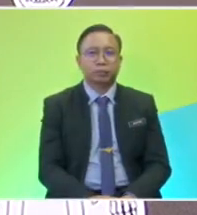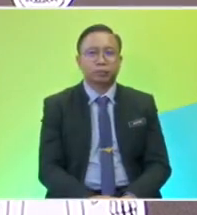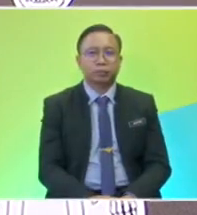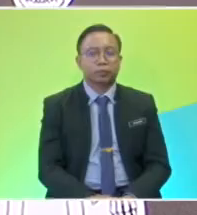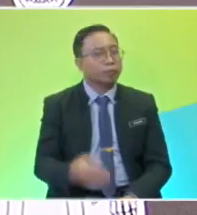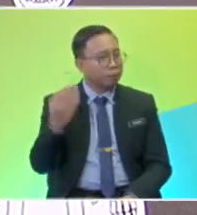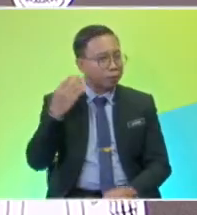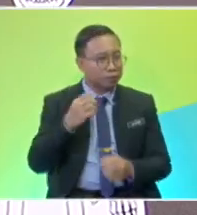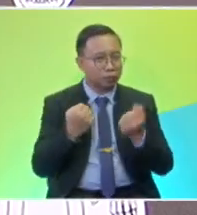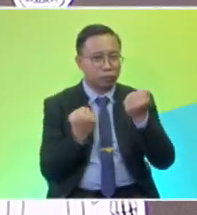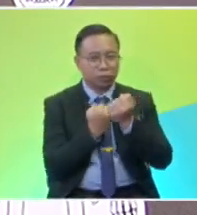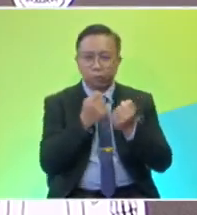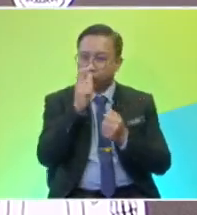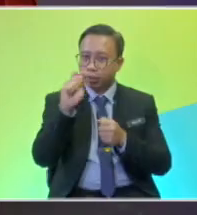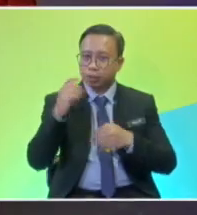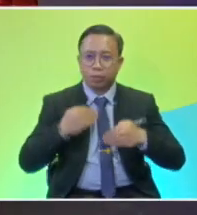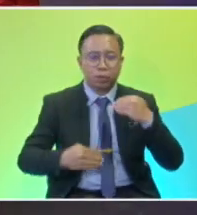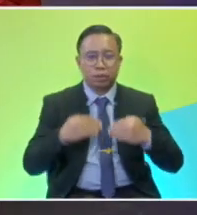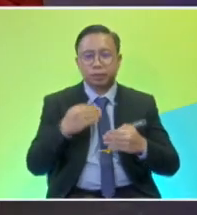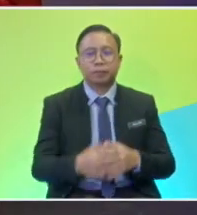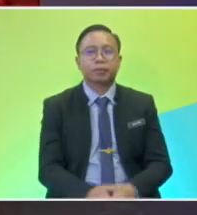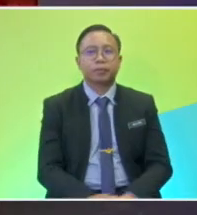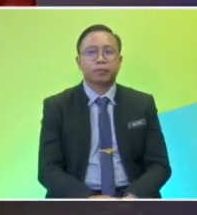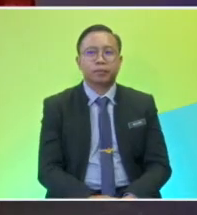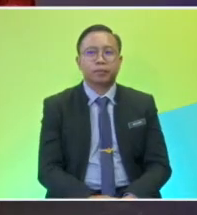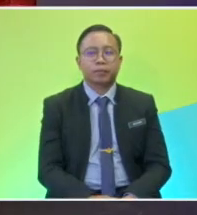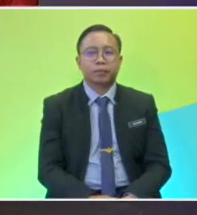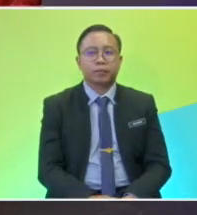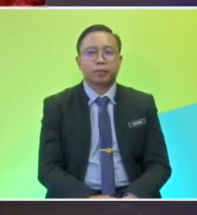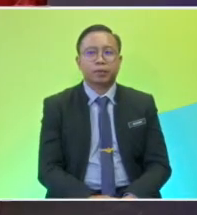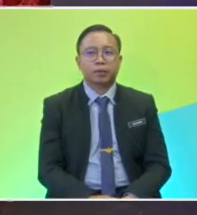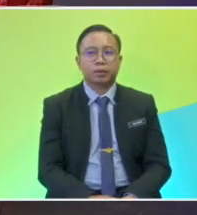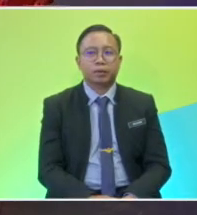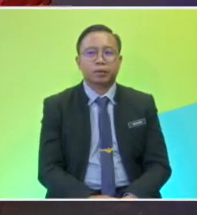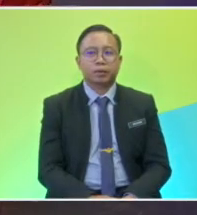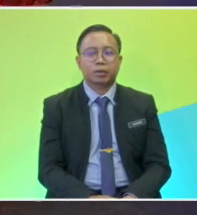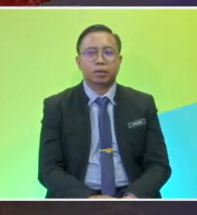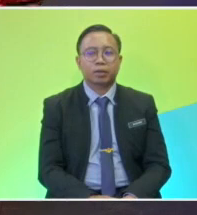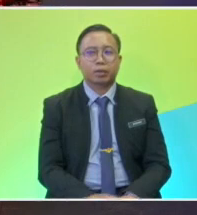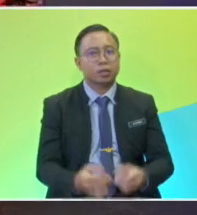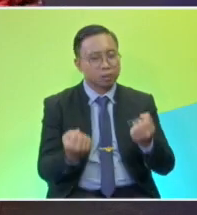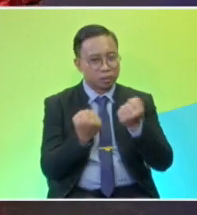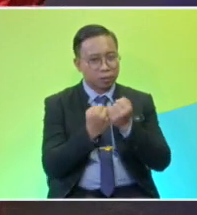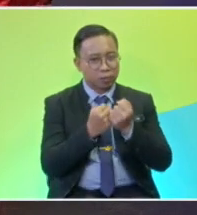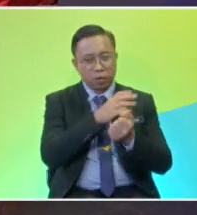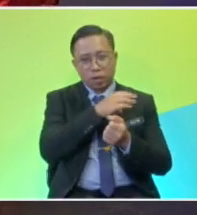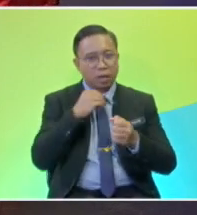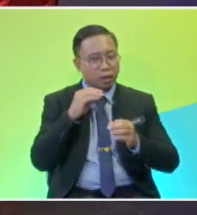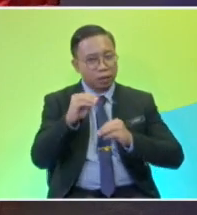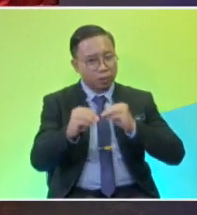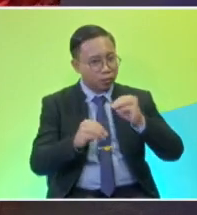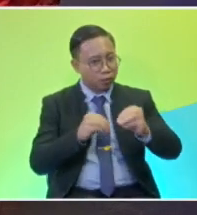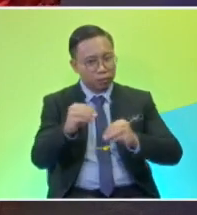So backbone supports the body. Another two more to go. Support and movement. Support and